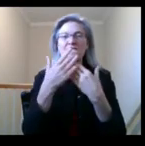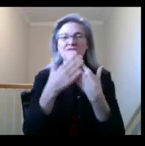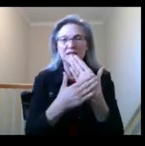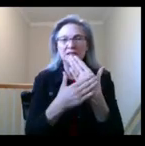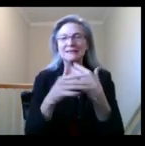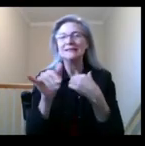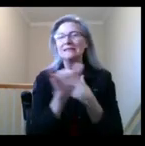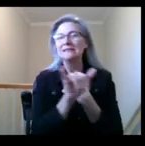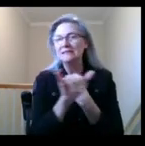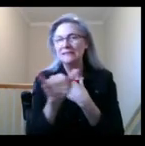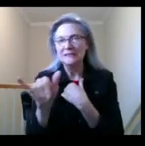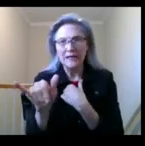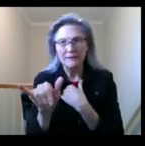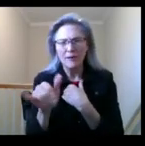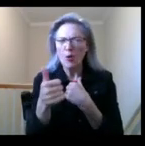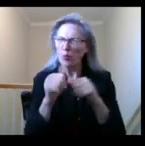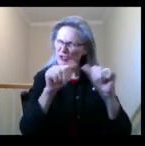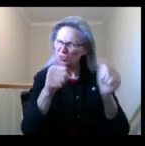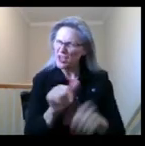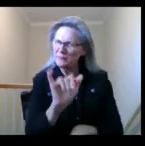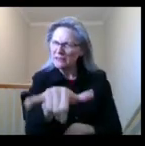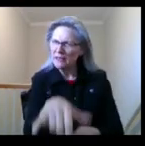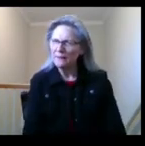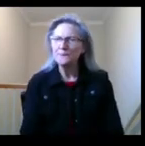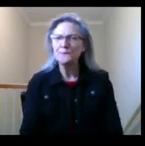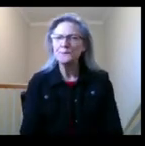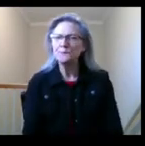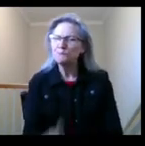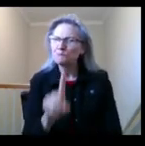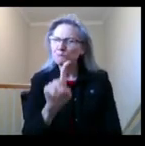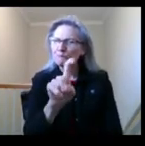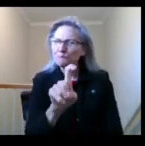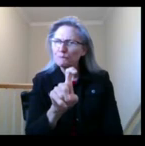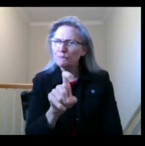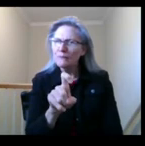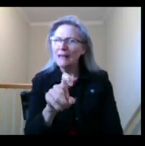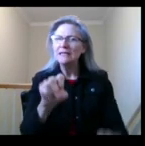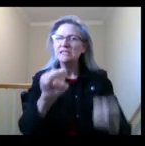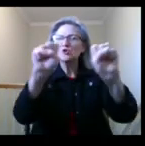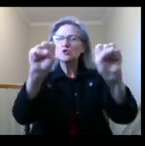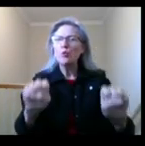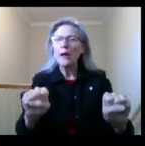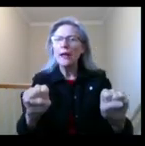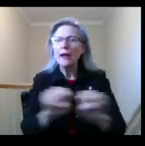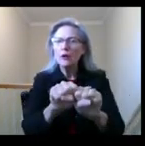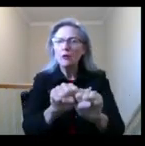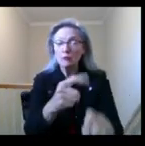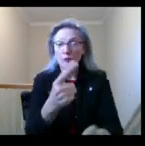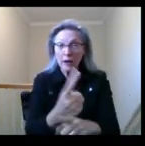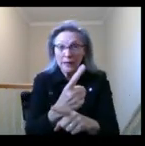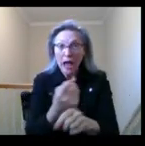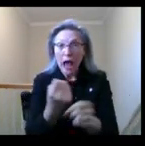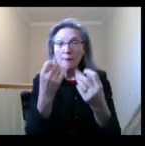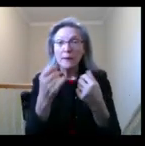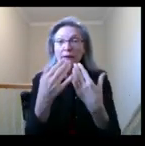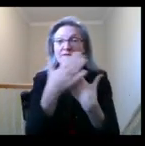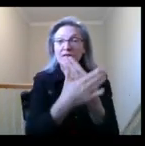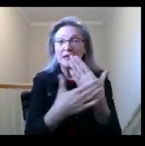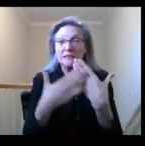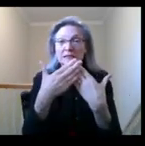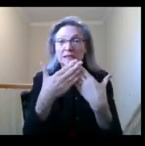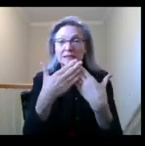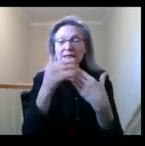cube? What shape is that face? It's a square, right? How many faces are